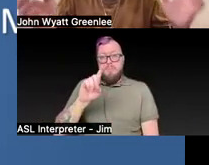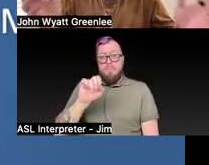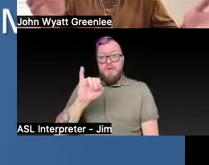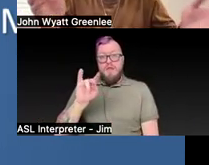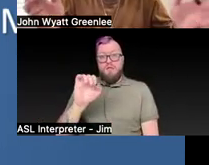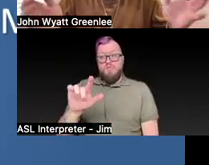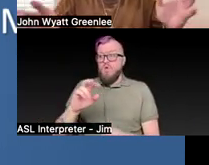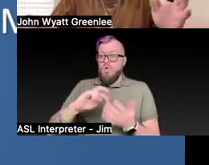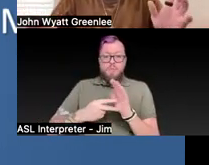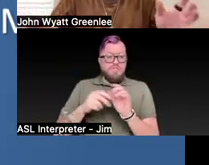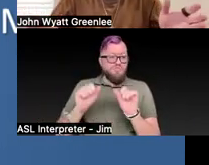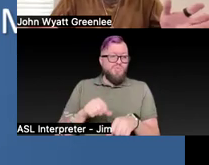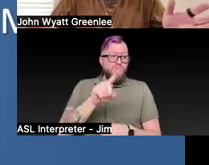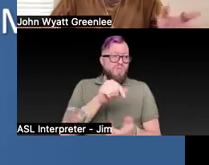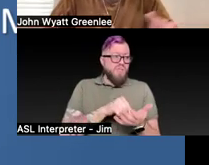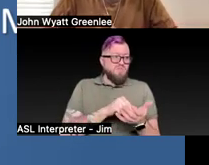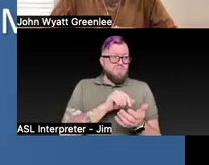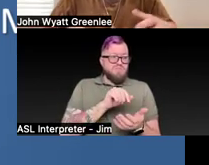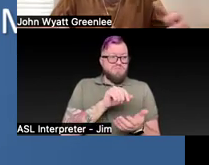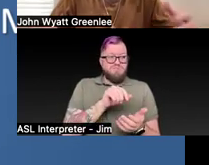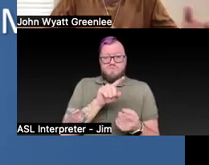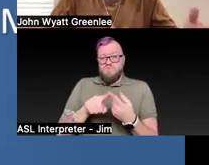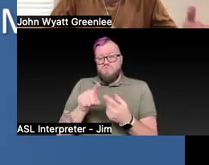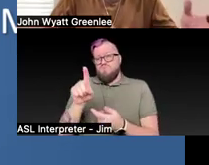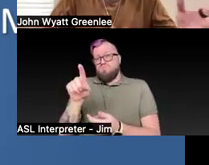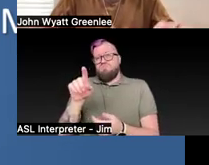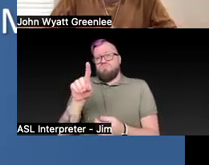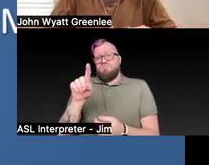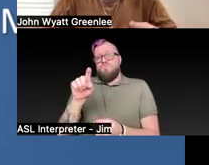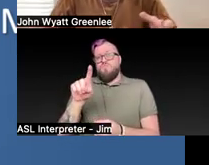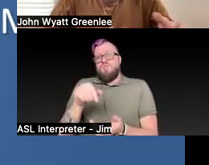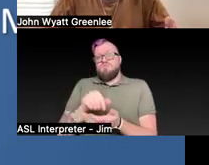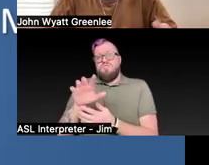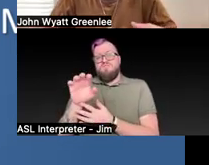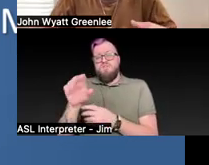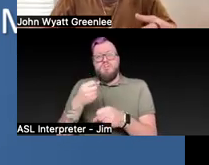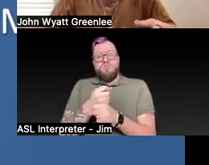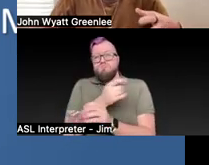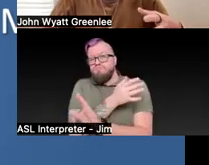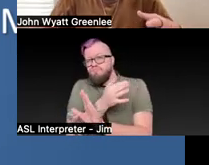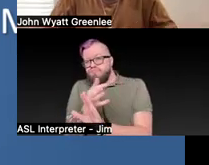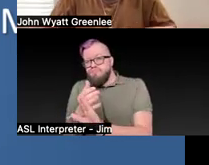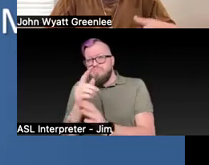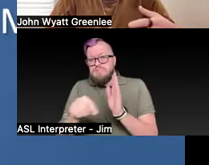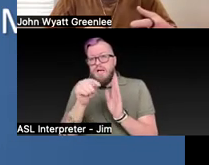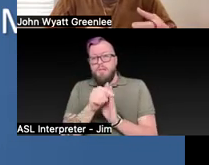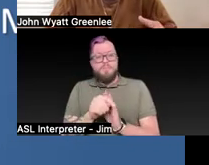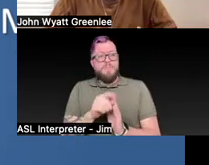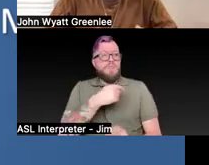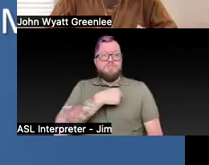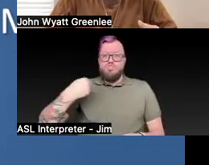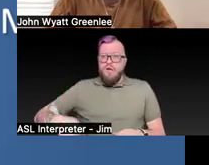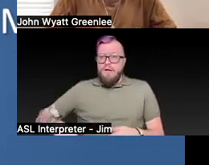like 1,000 to 1,500 year period, kind of all over the world. There are people who work on medieval China and medieval Europe and medieval Africa and the